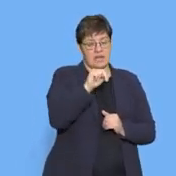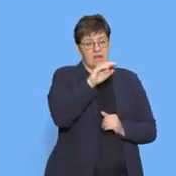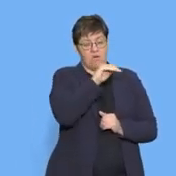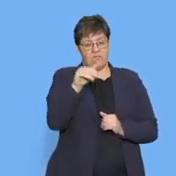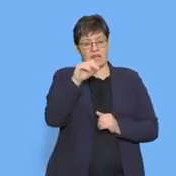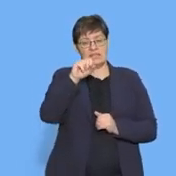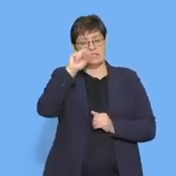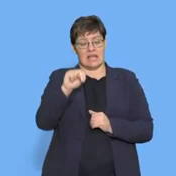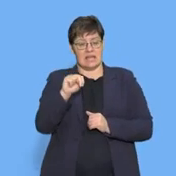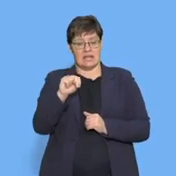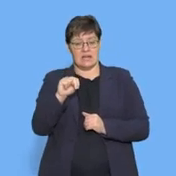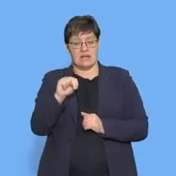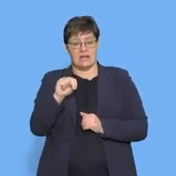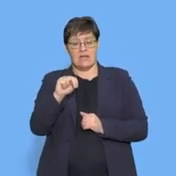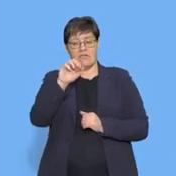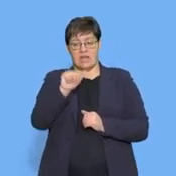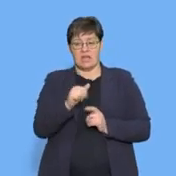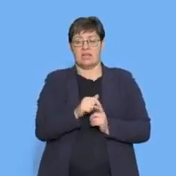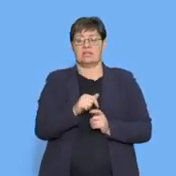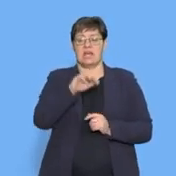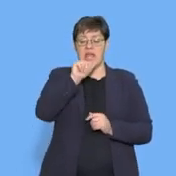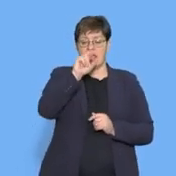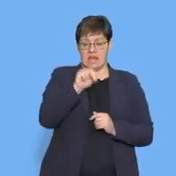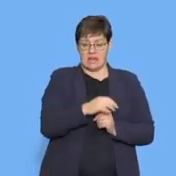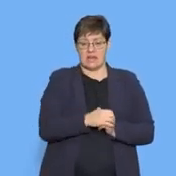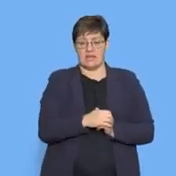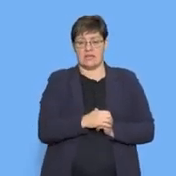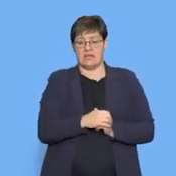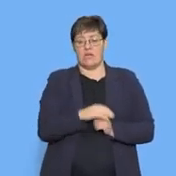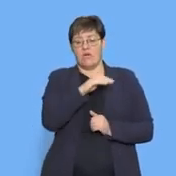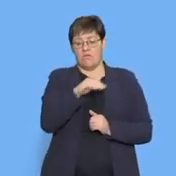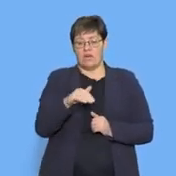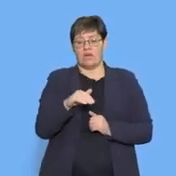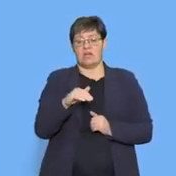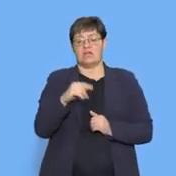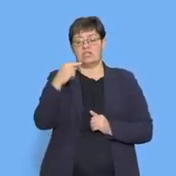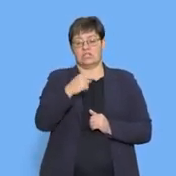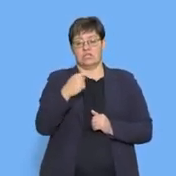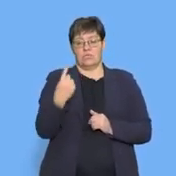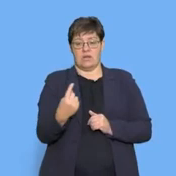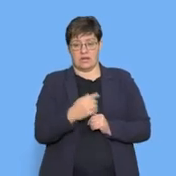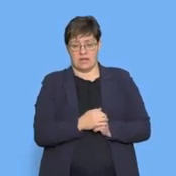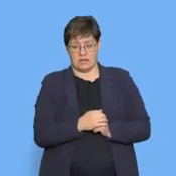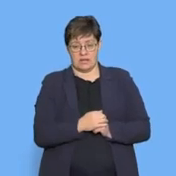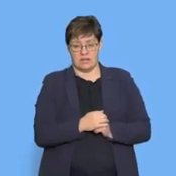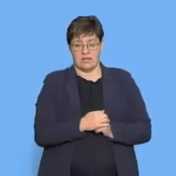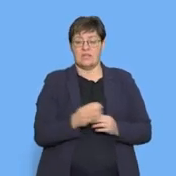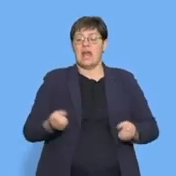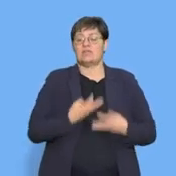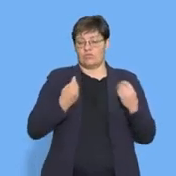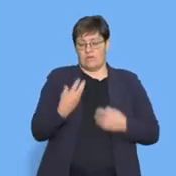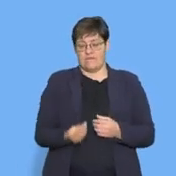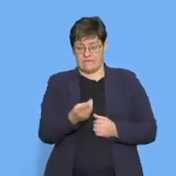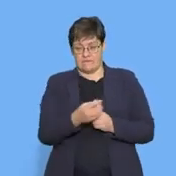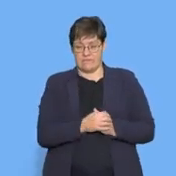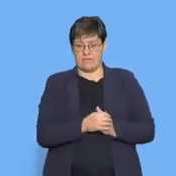gn over sine of A is equal to an, which is little n, all over sine of g1. And that's the